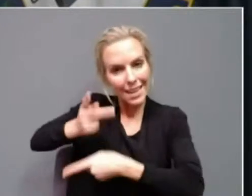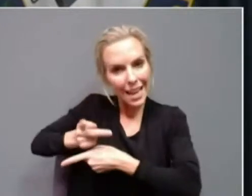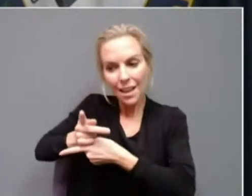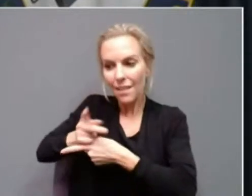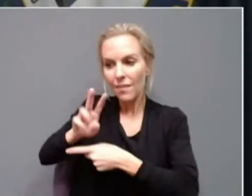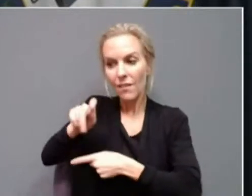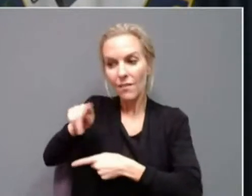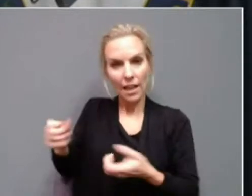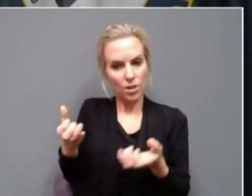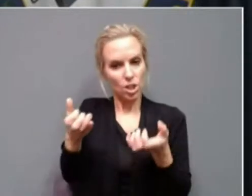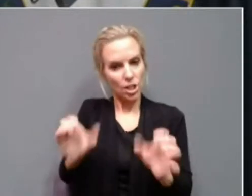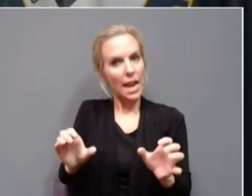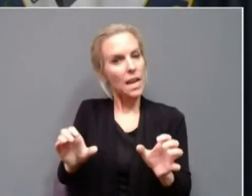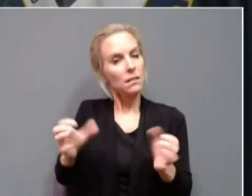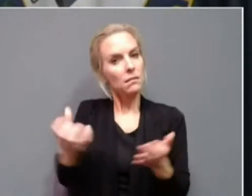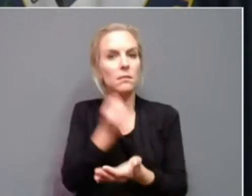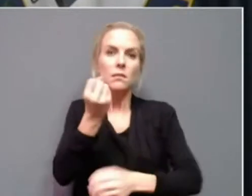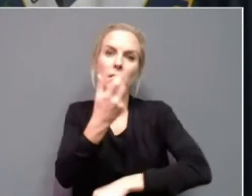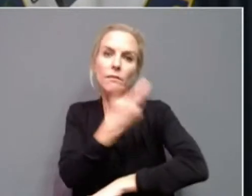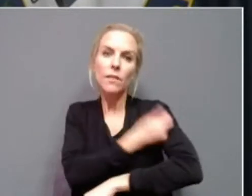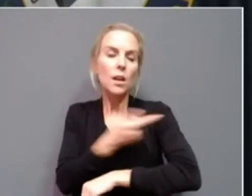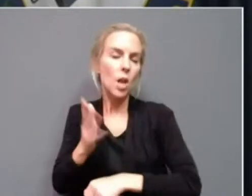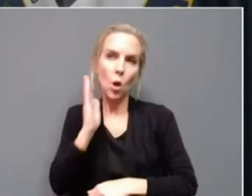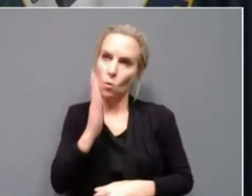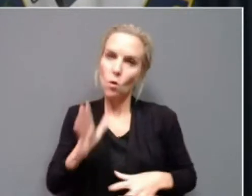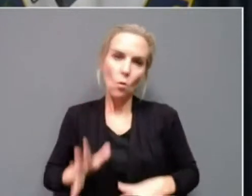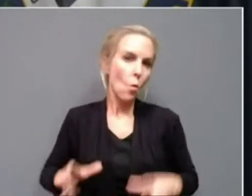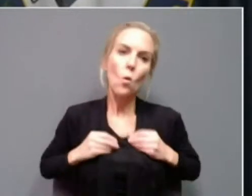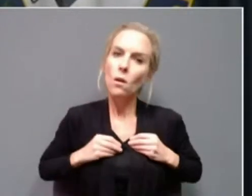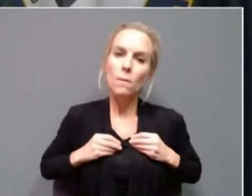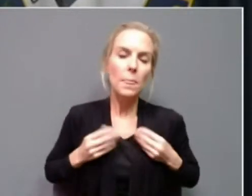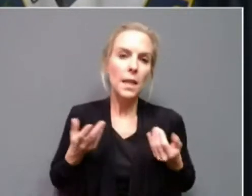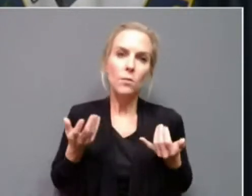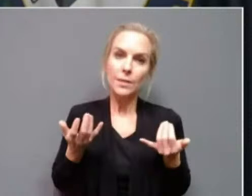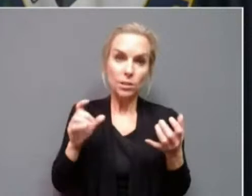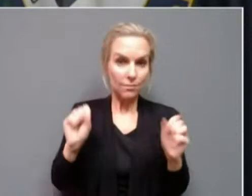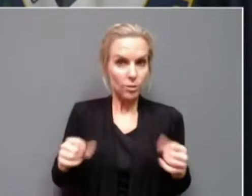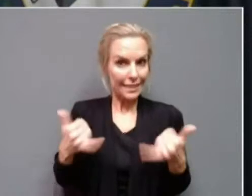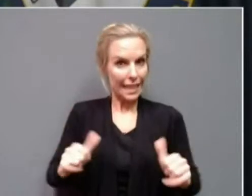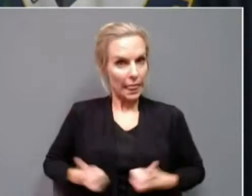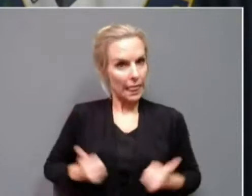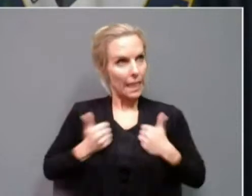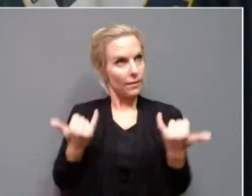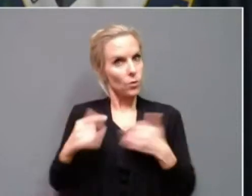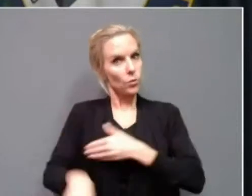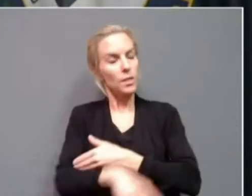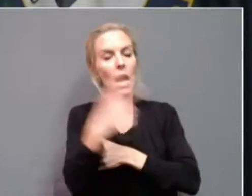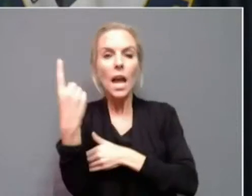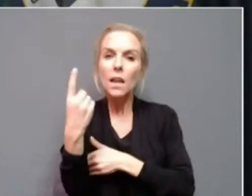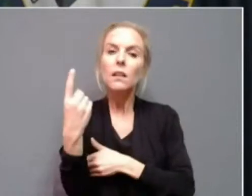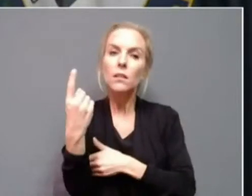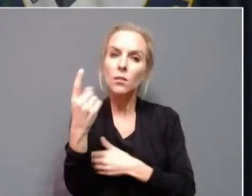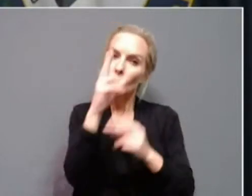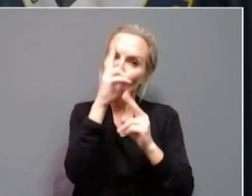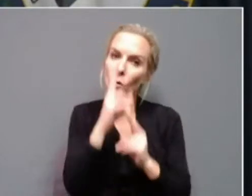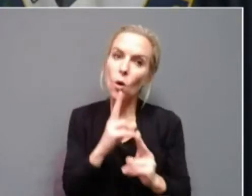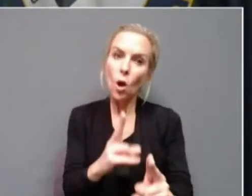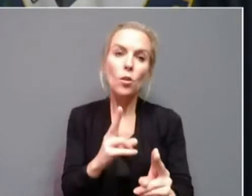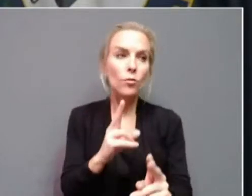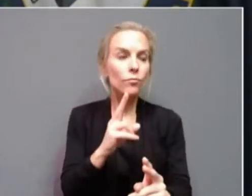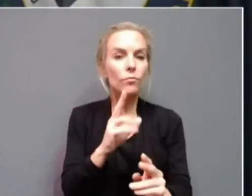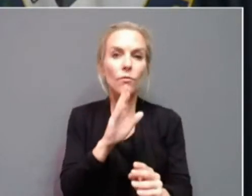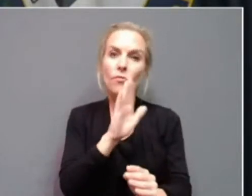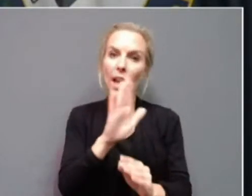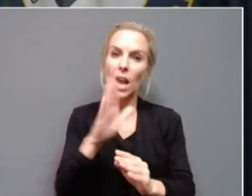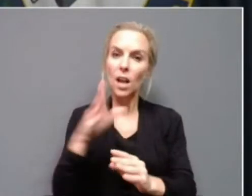chance at that vaccine, they would have taken it so quickly, they would have still been here today. We can honor their legacy and those